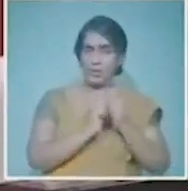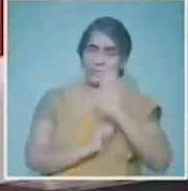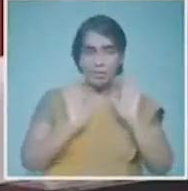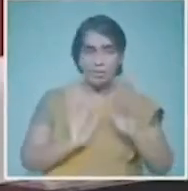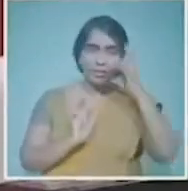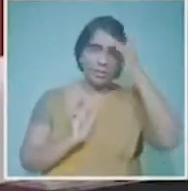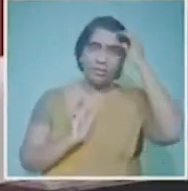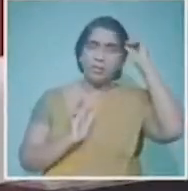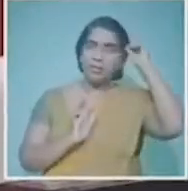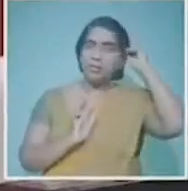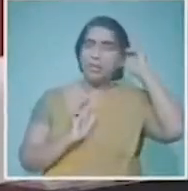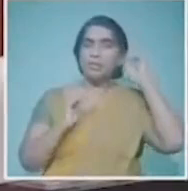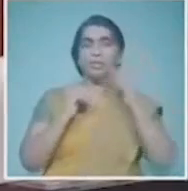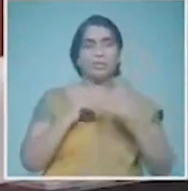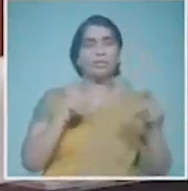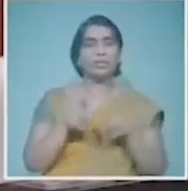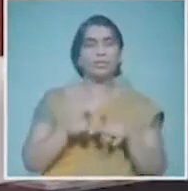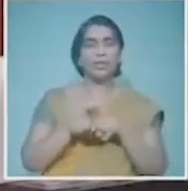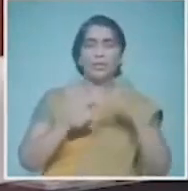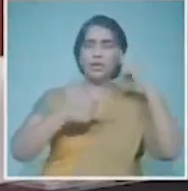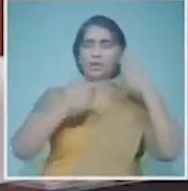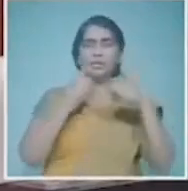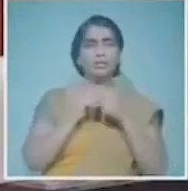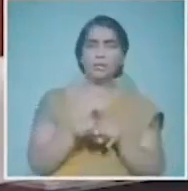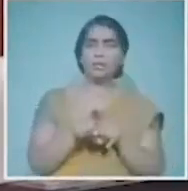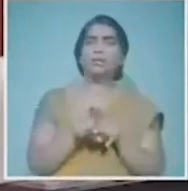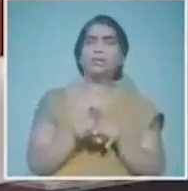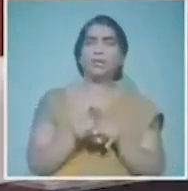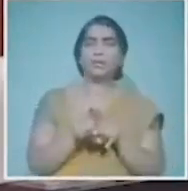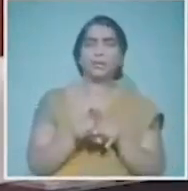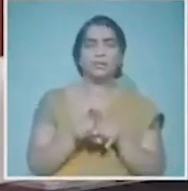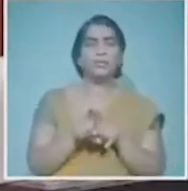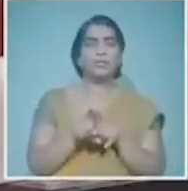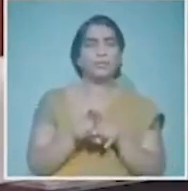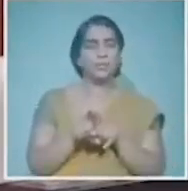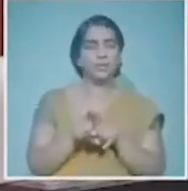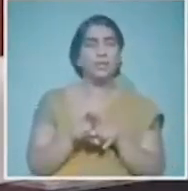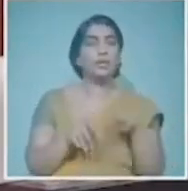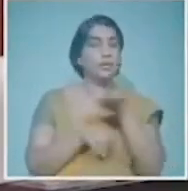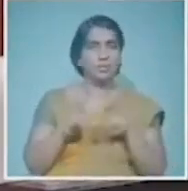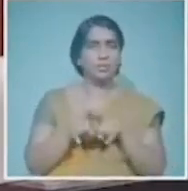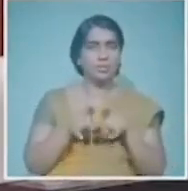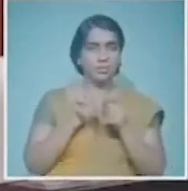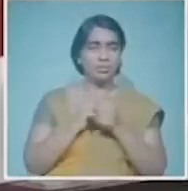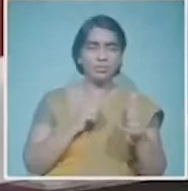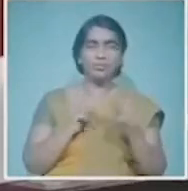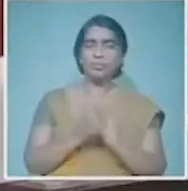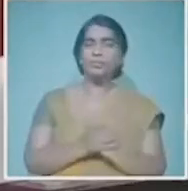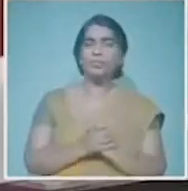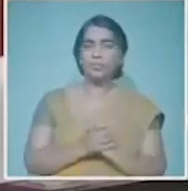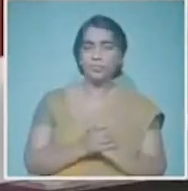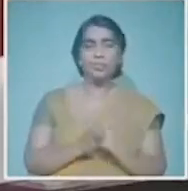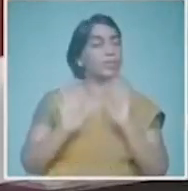Northeast and the way in which drugs is being spread in society, I think we are in all agreement. But the military's